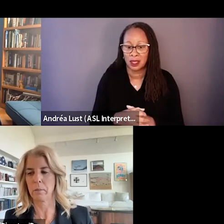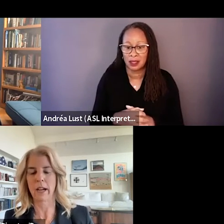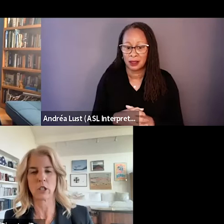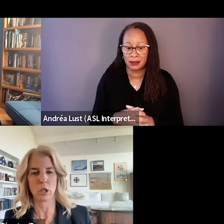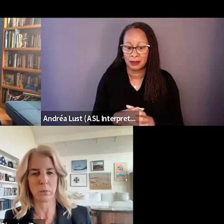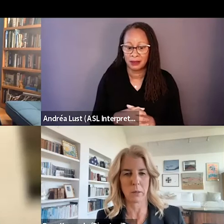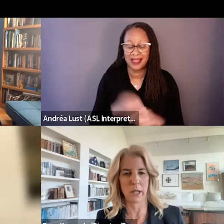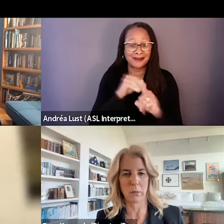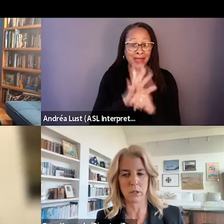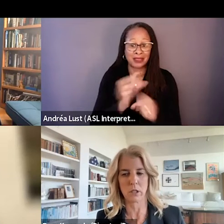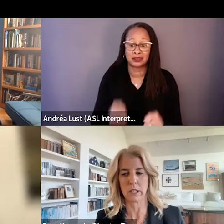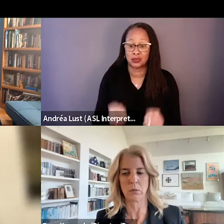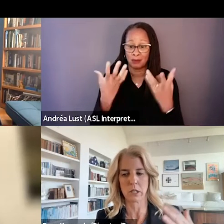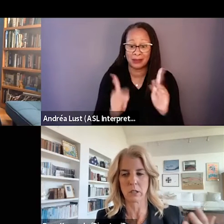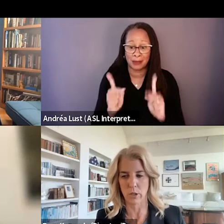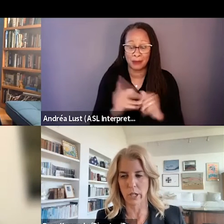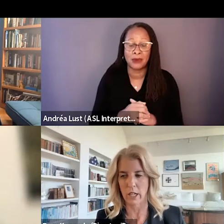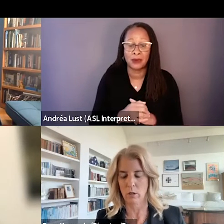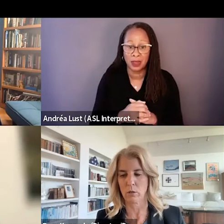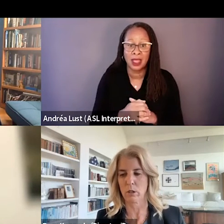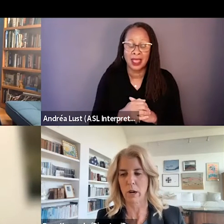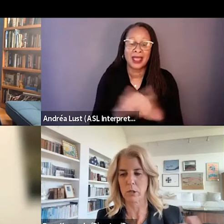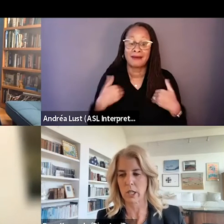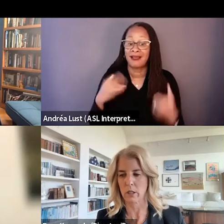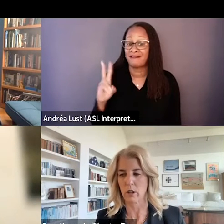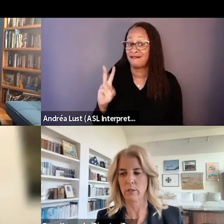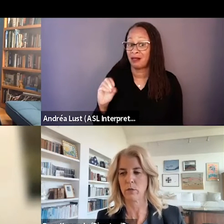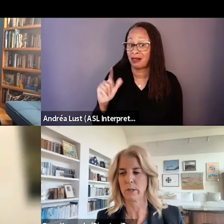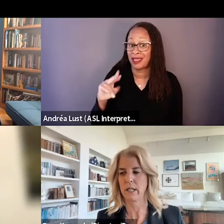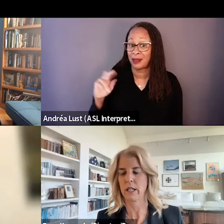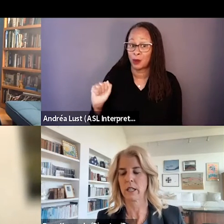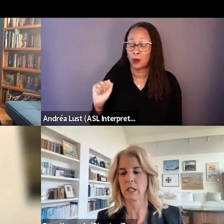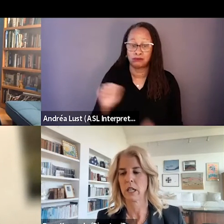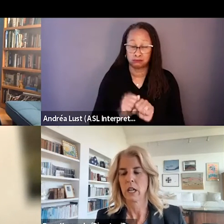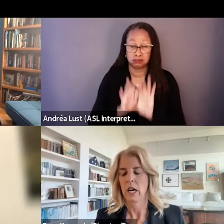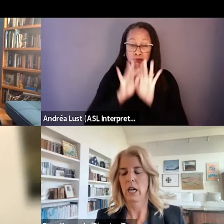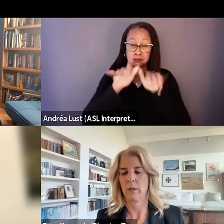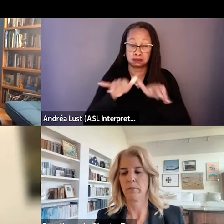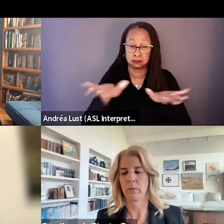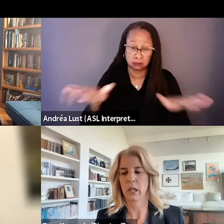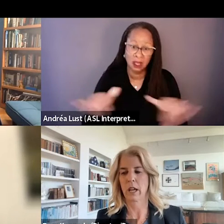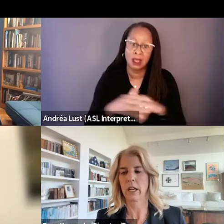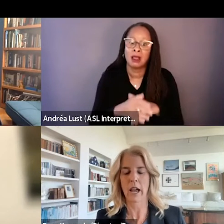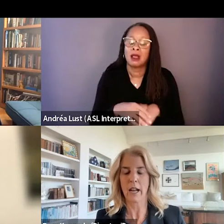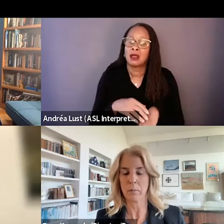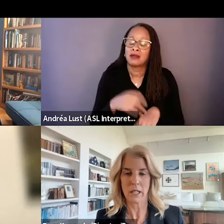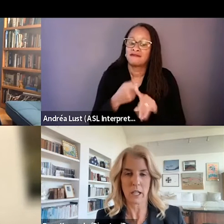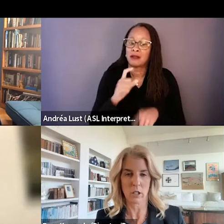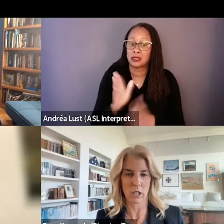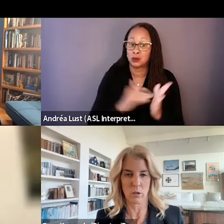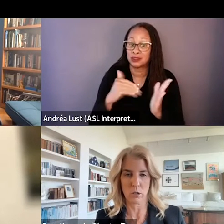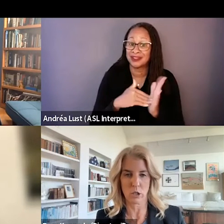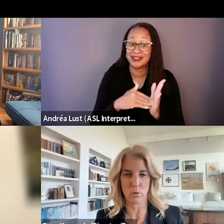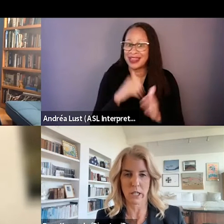and impacted so many people. And it was this volcano eruption off of New Zealand. And it hadn't been